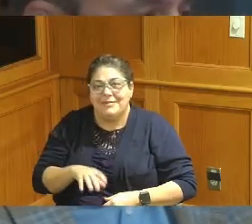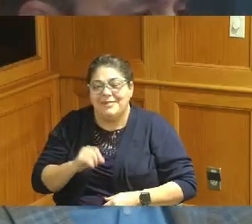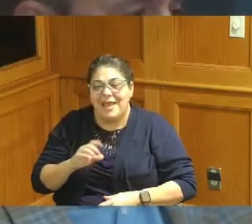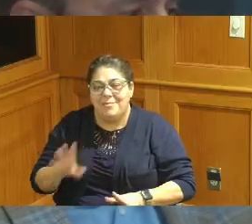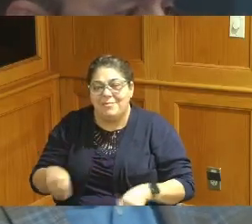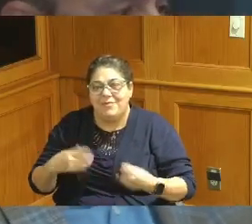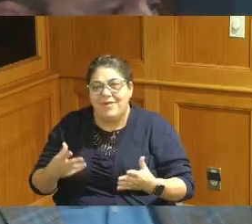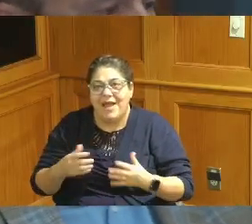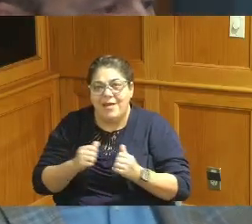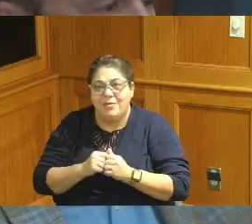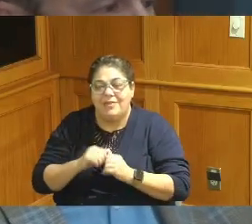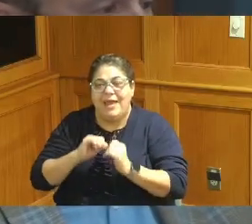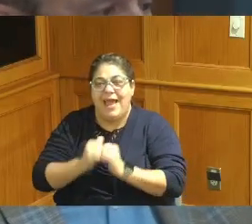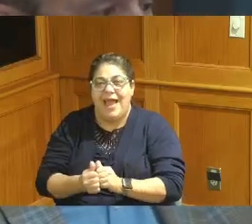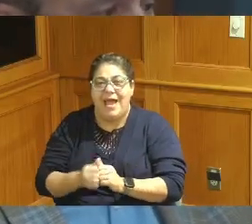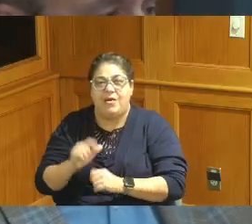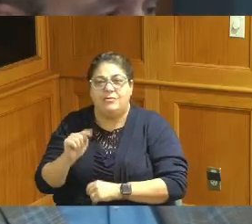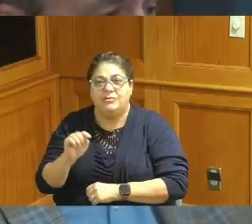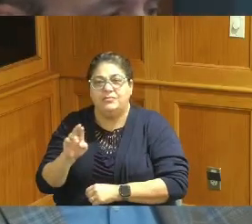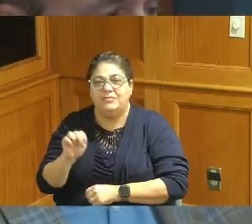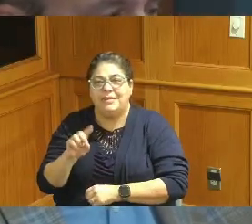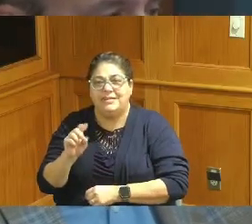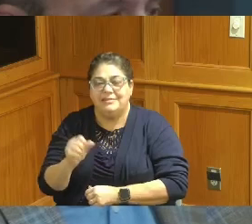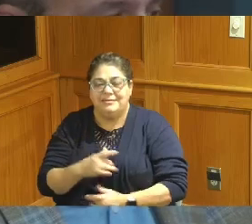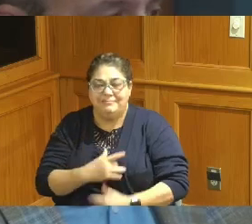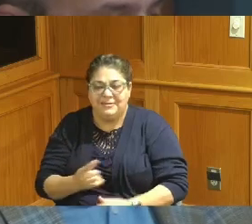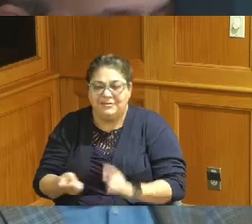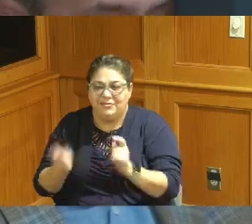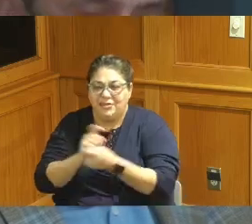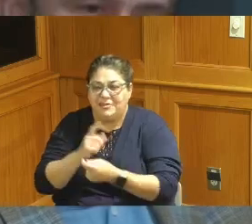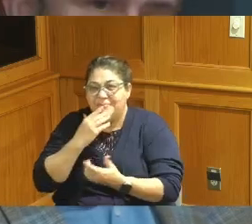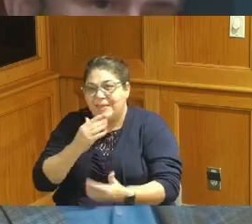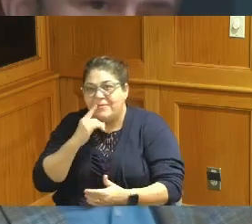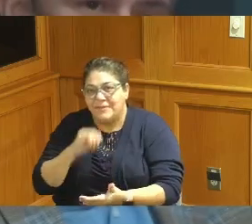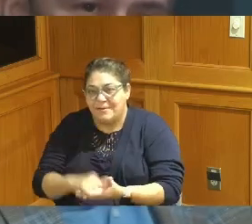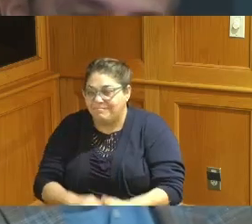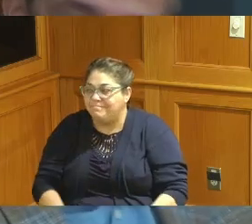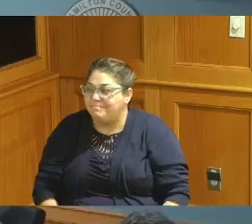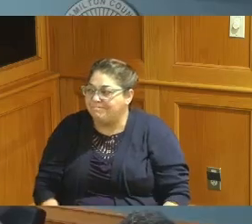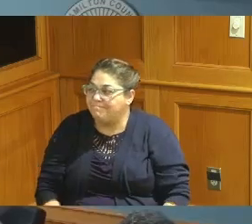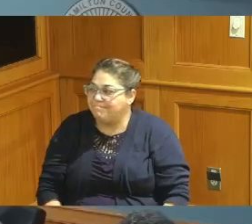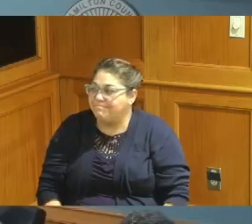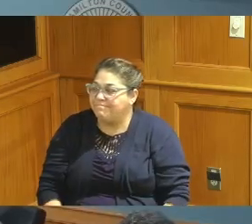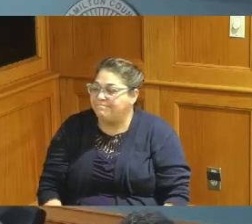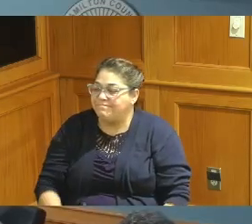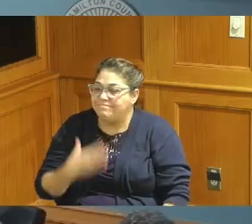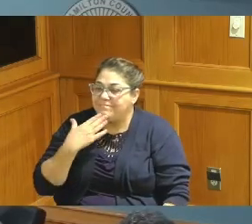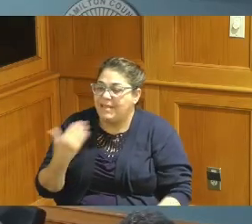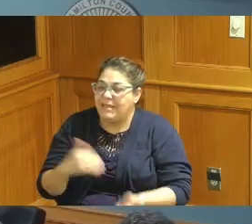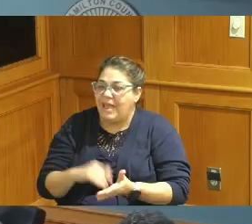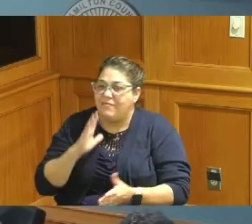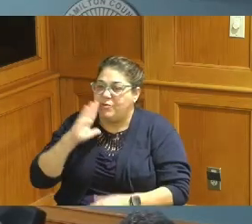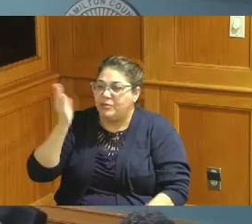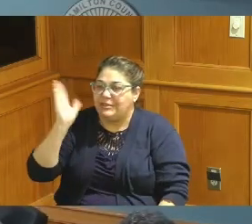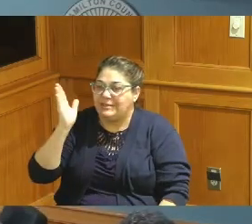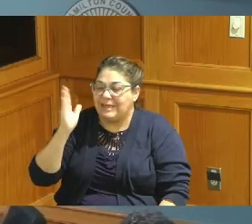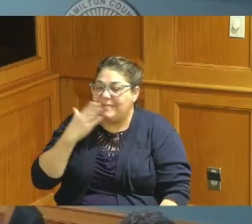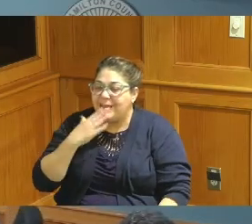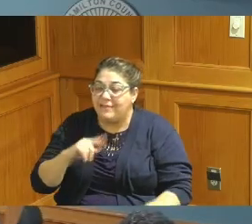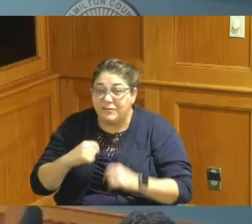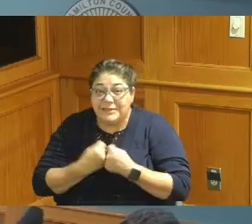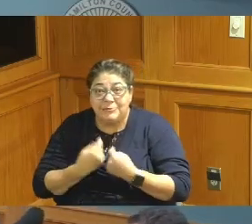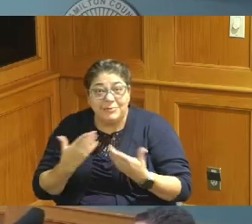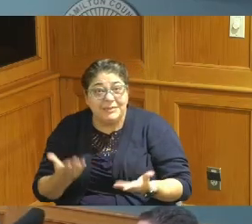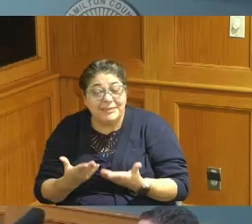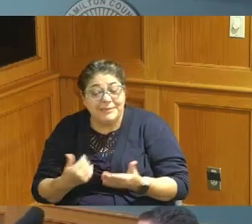provide to us with how the trends have changed. So I do want to thank you for that. Thank you. Thank you. Thanks again for the presentation. Thanks for the team for being